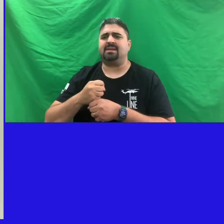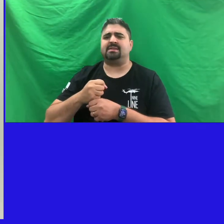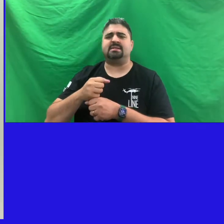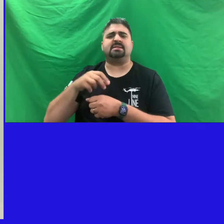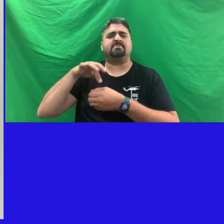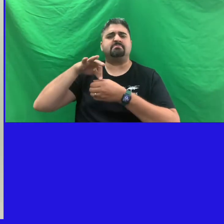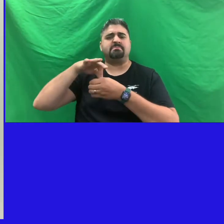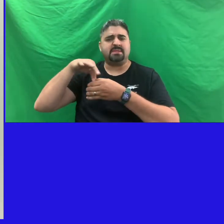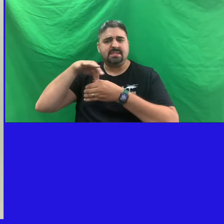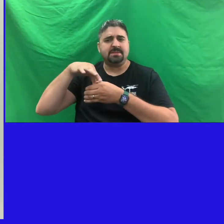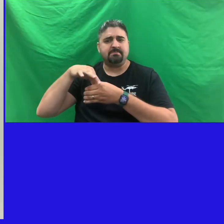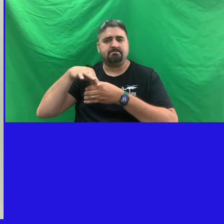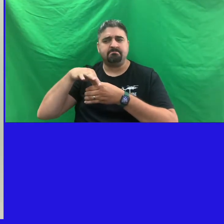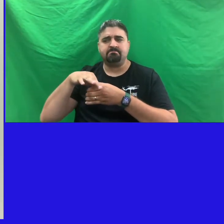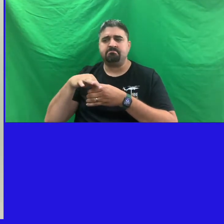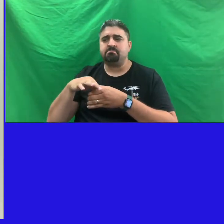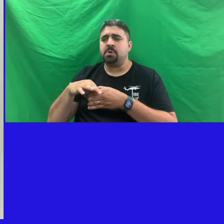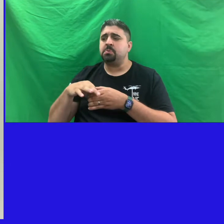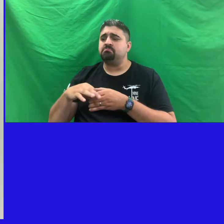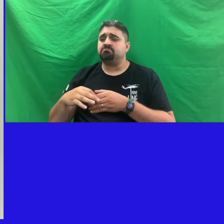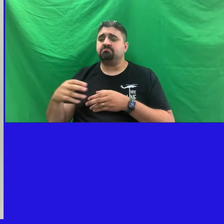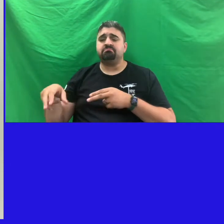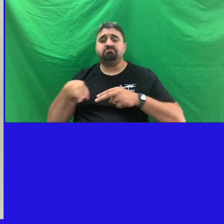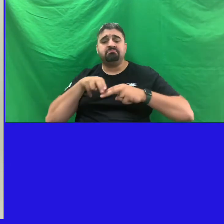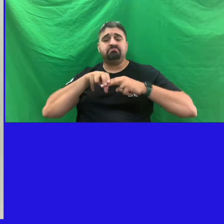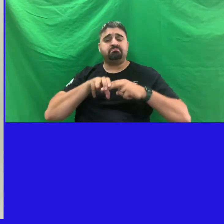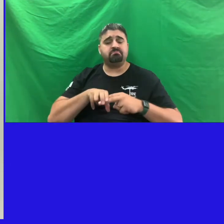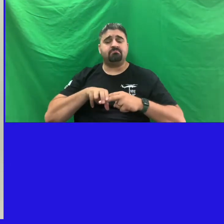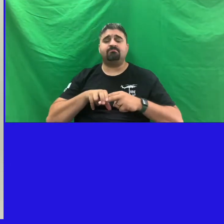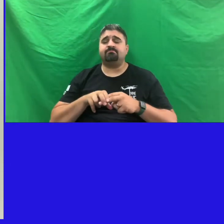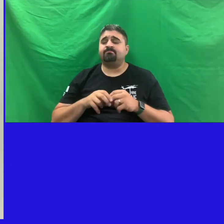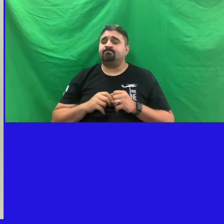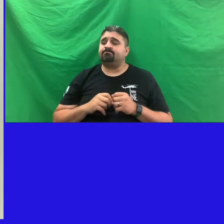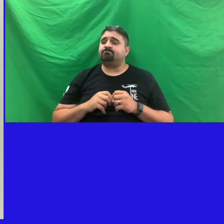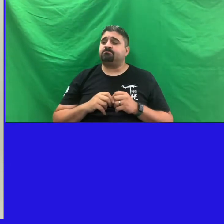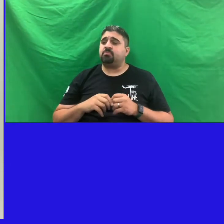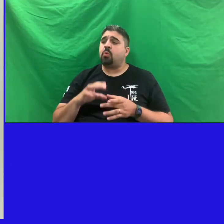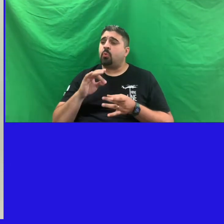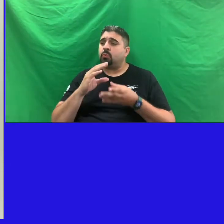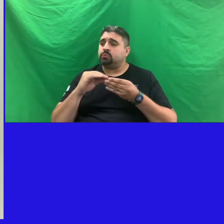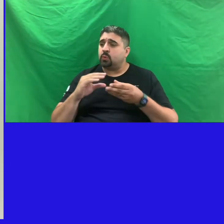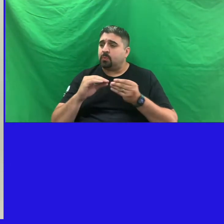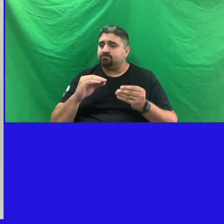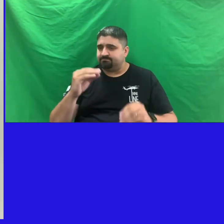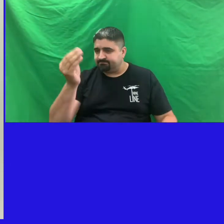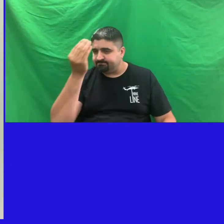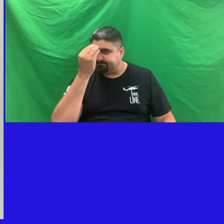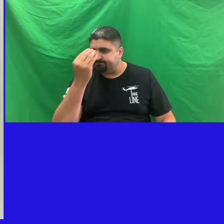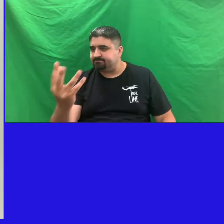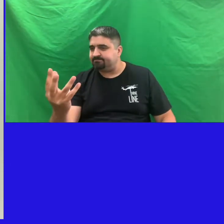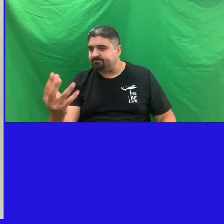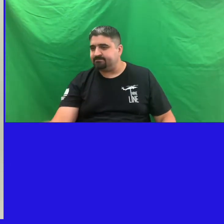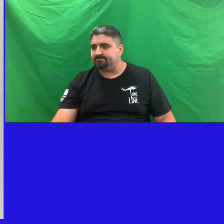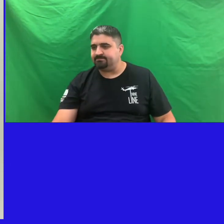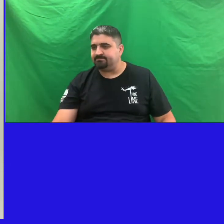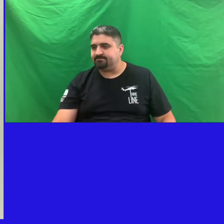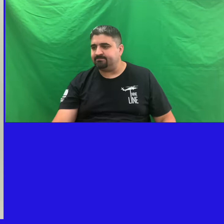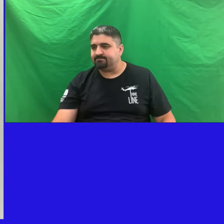Frog made a fresh pot of tea. He sat down and began a story.